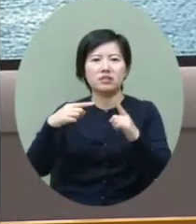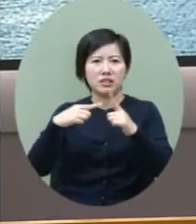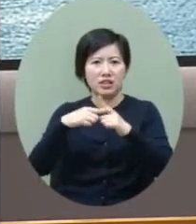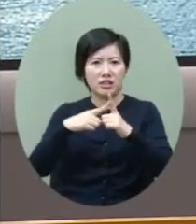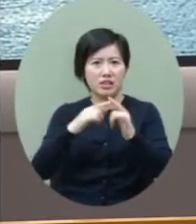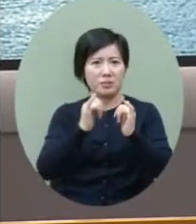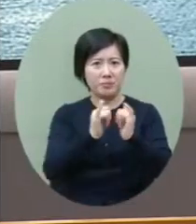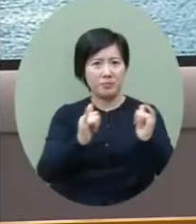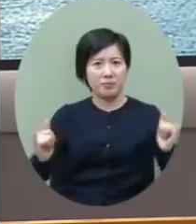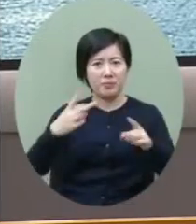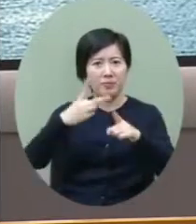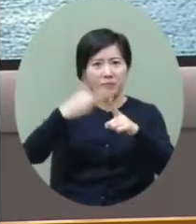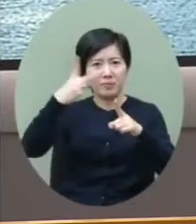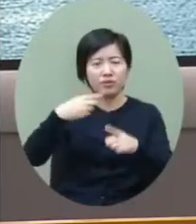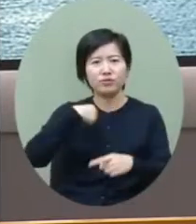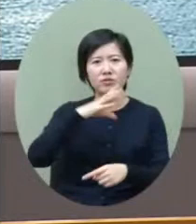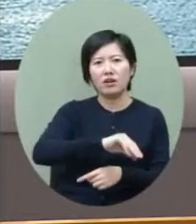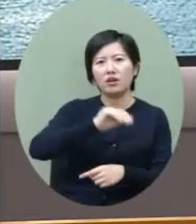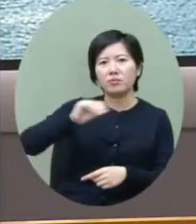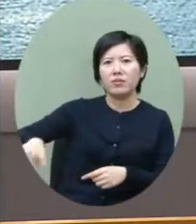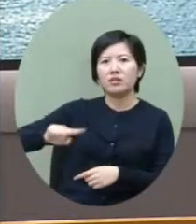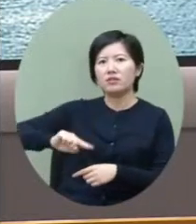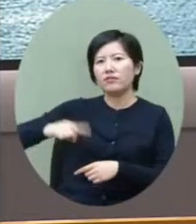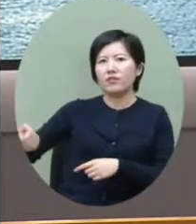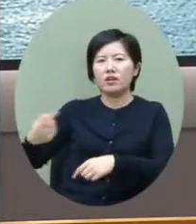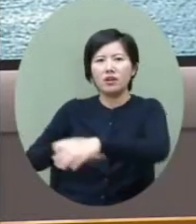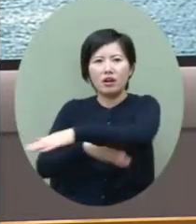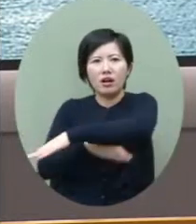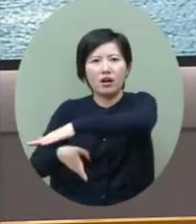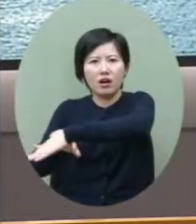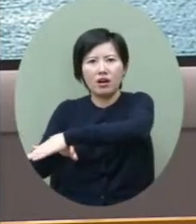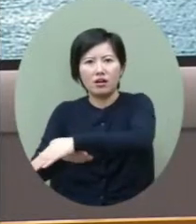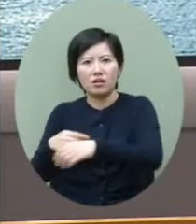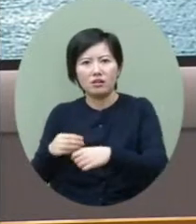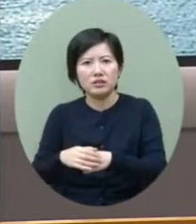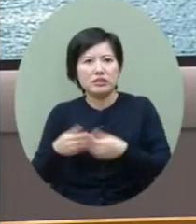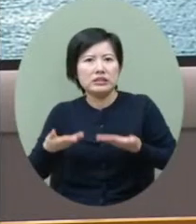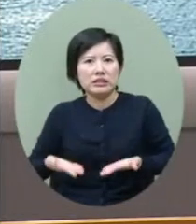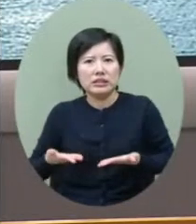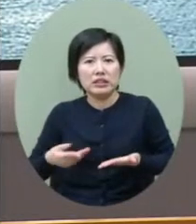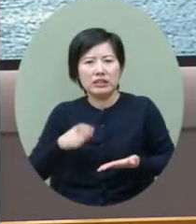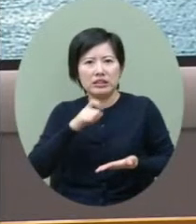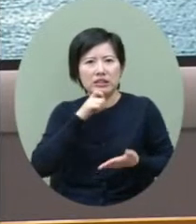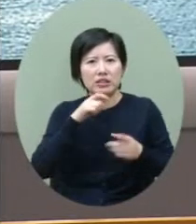The ward, we need to move the patients to other parts of the ward,